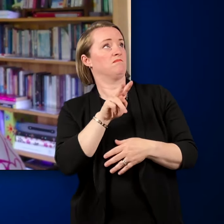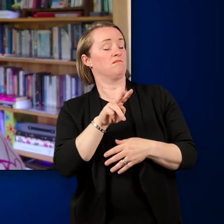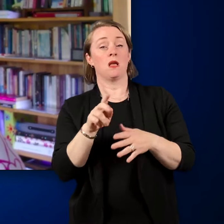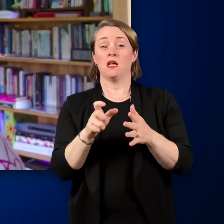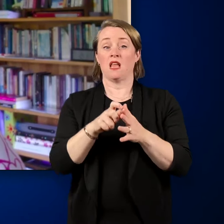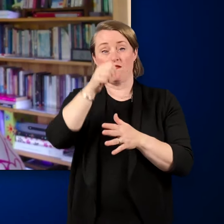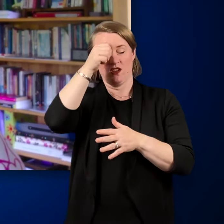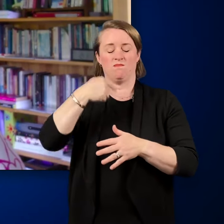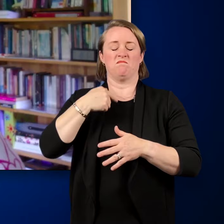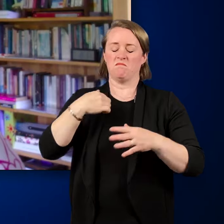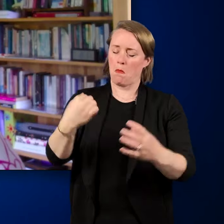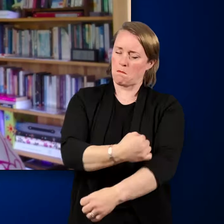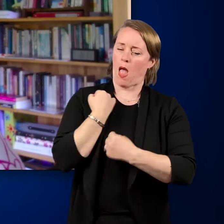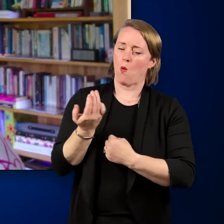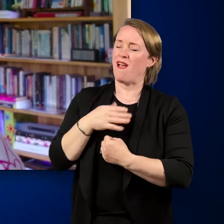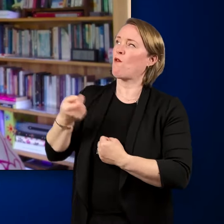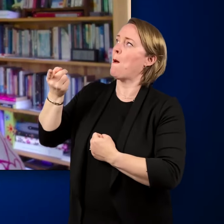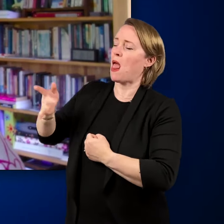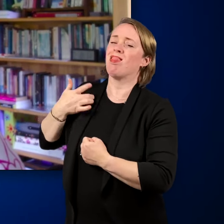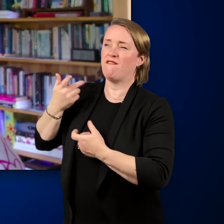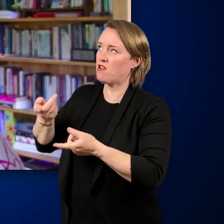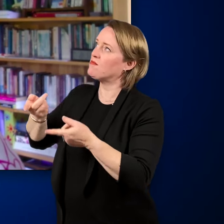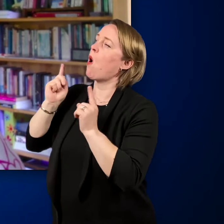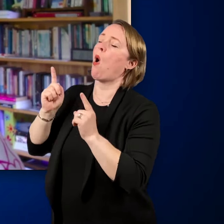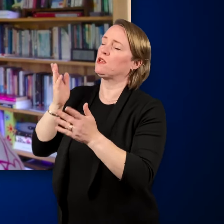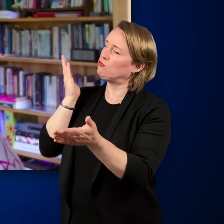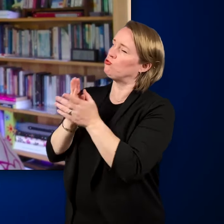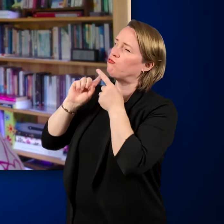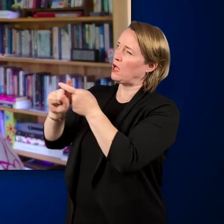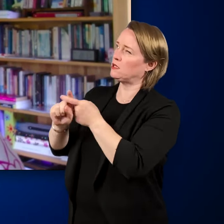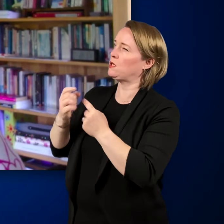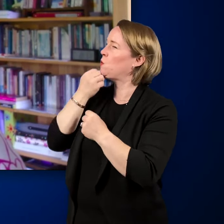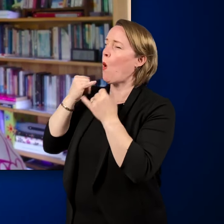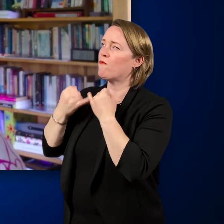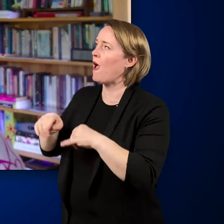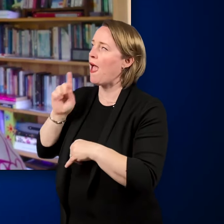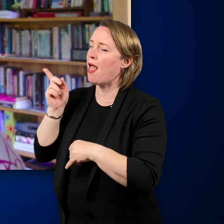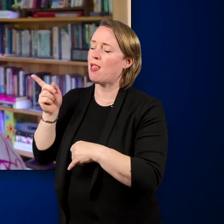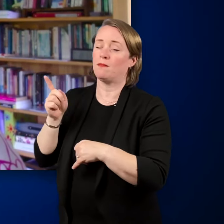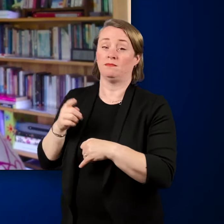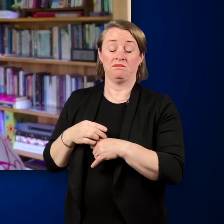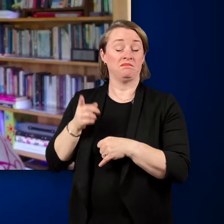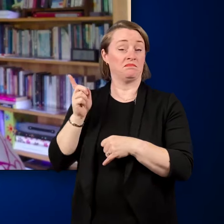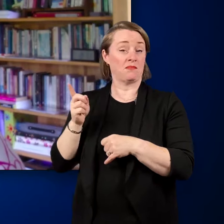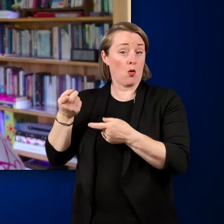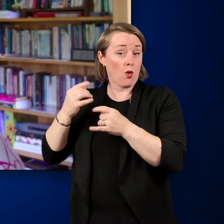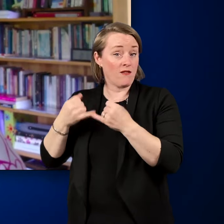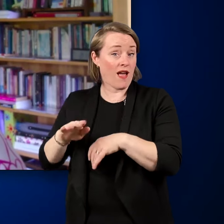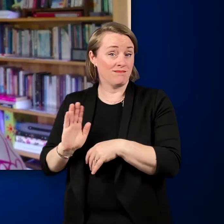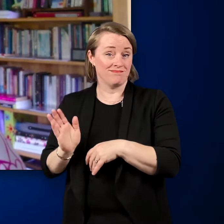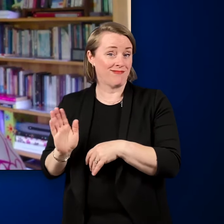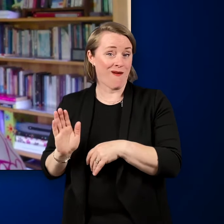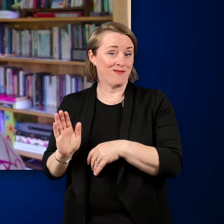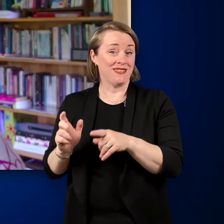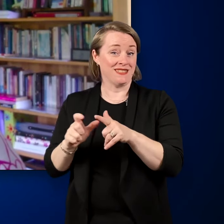the power of the living God and trusted that he wouldn't let him down. And he didn't.